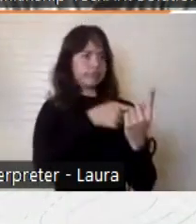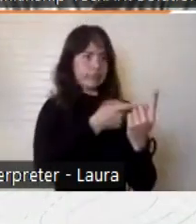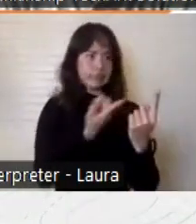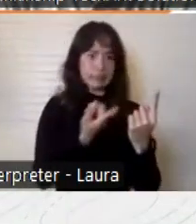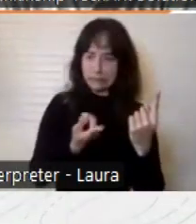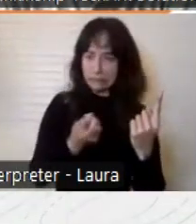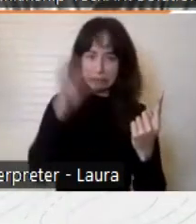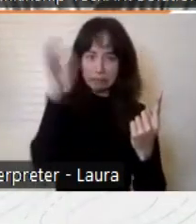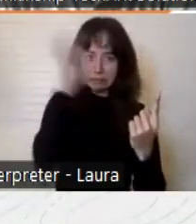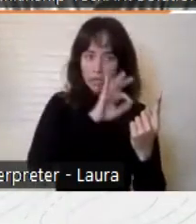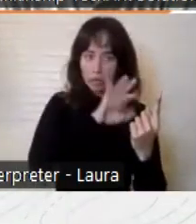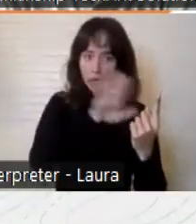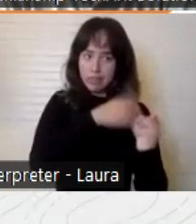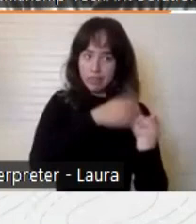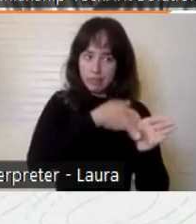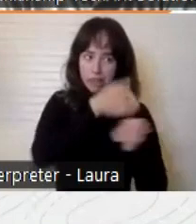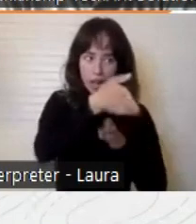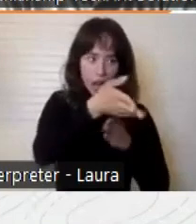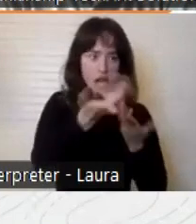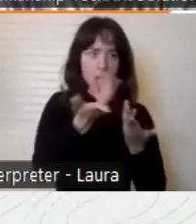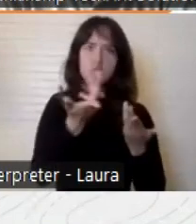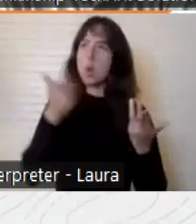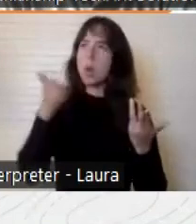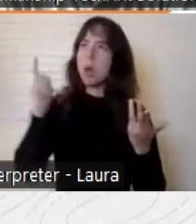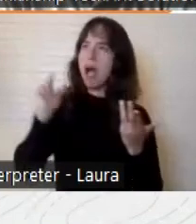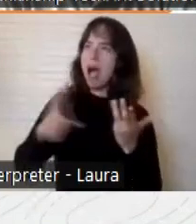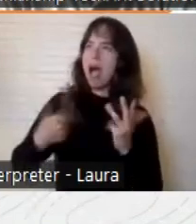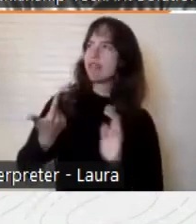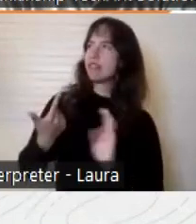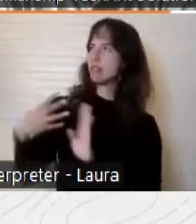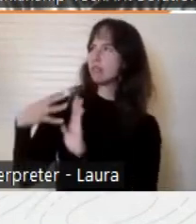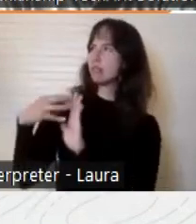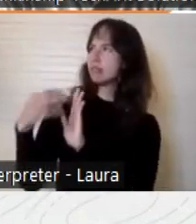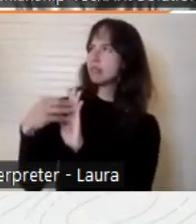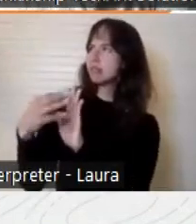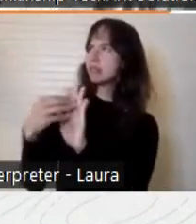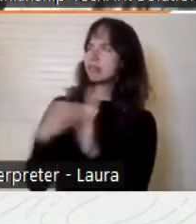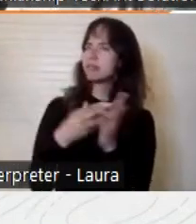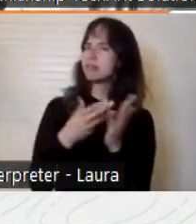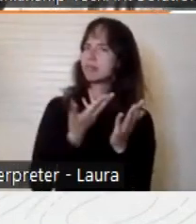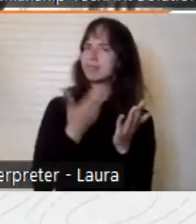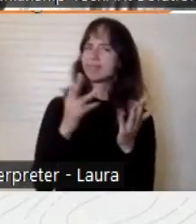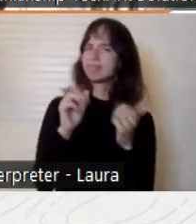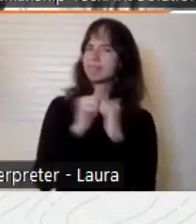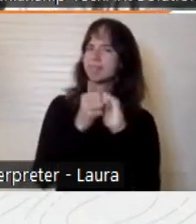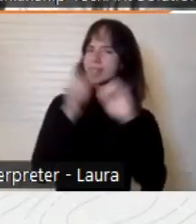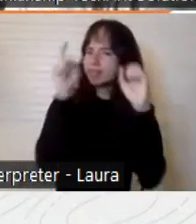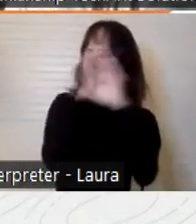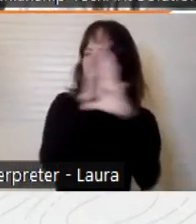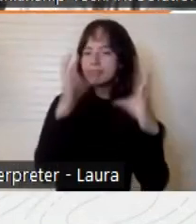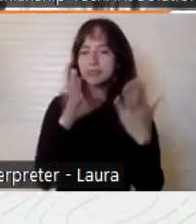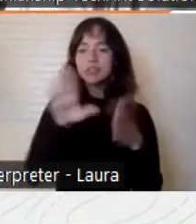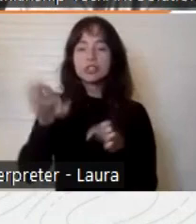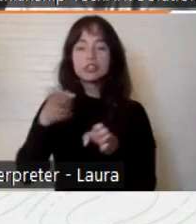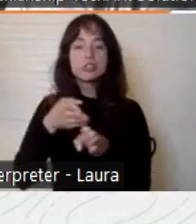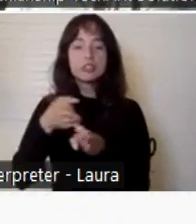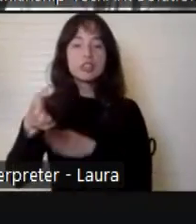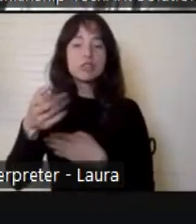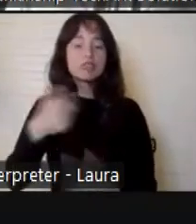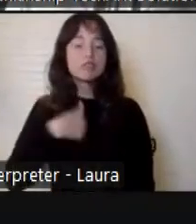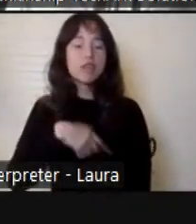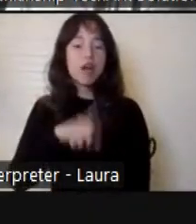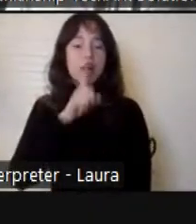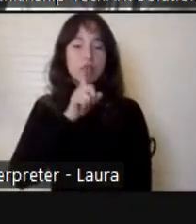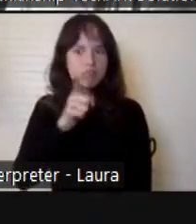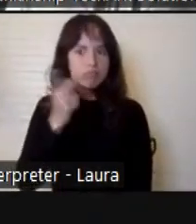with an industry you may not know. And I know that's the case for your team, where it's every day a new person walks in the door and you're like, well, you got to learn